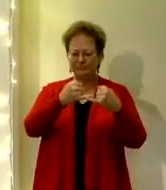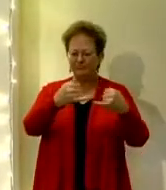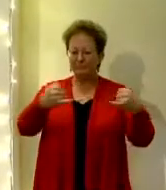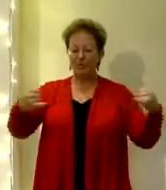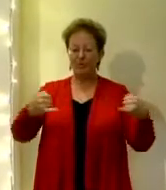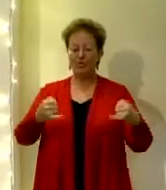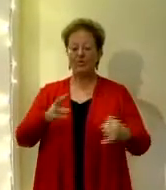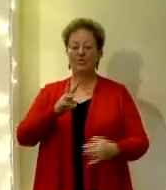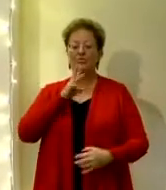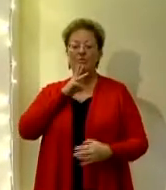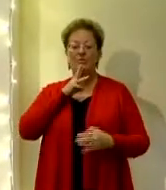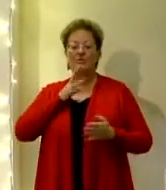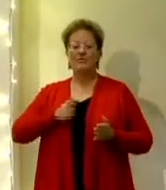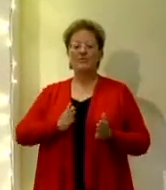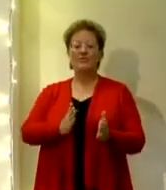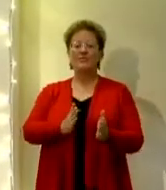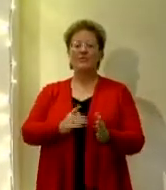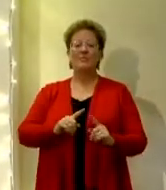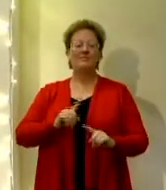he couldn't.